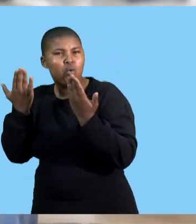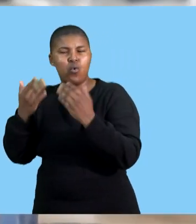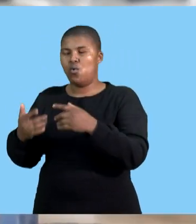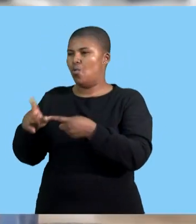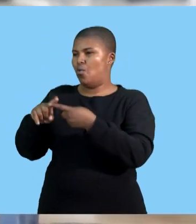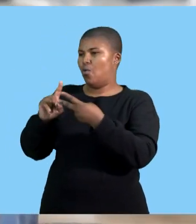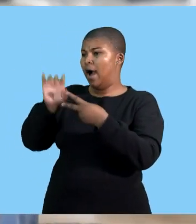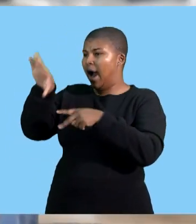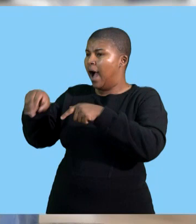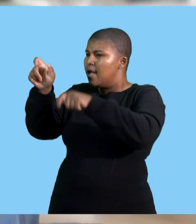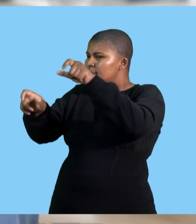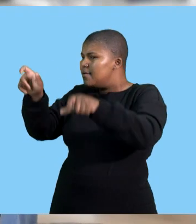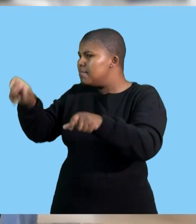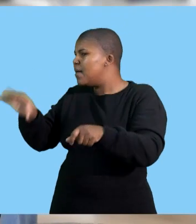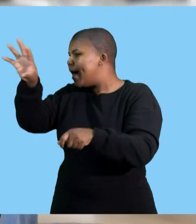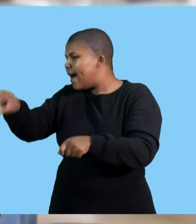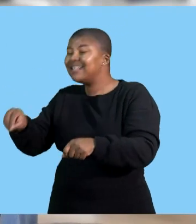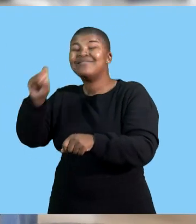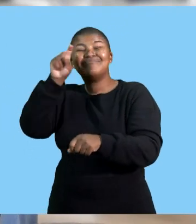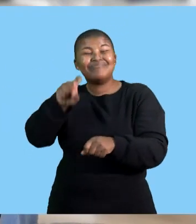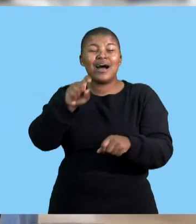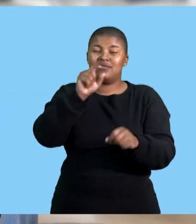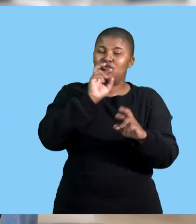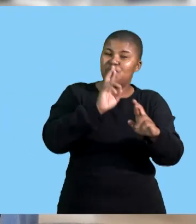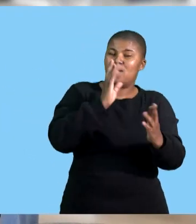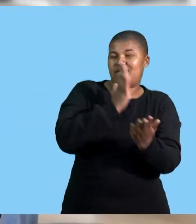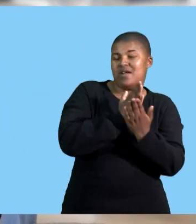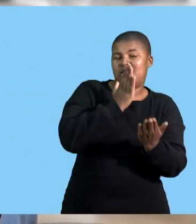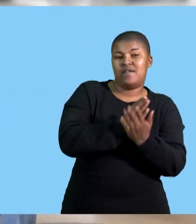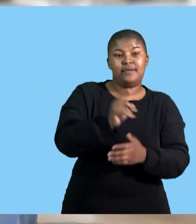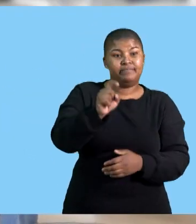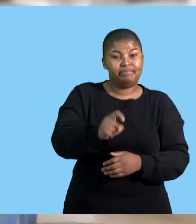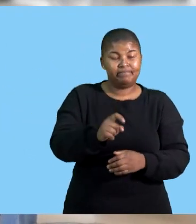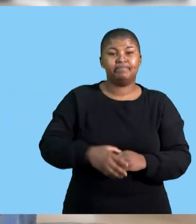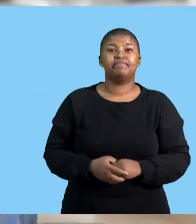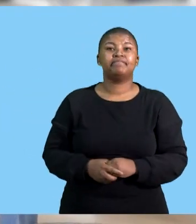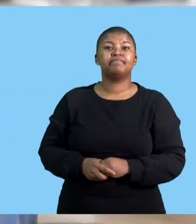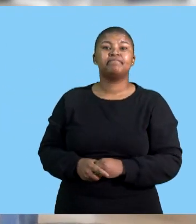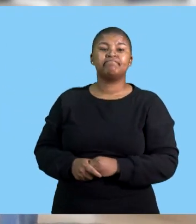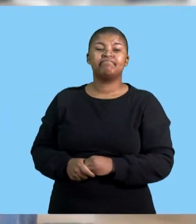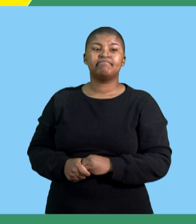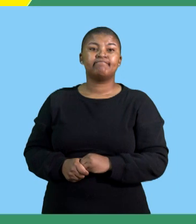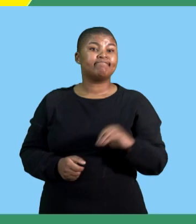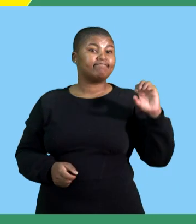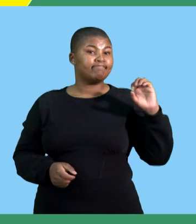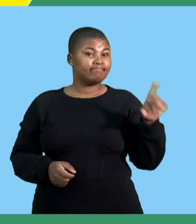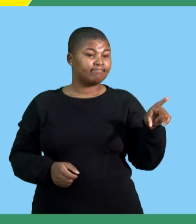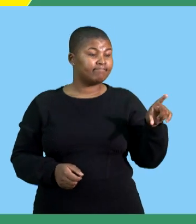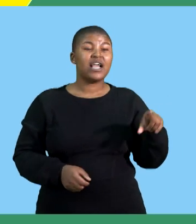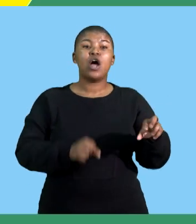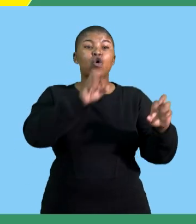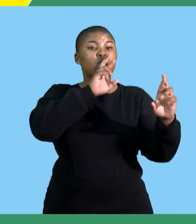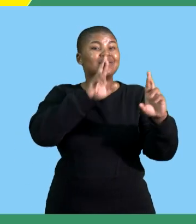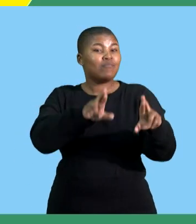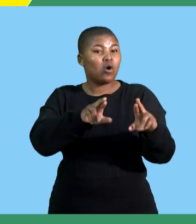information, obviously it's going to pop up. So it has to be credible. Now let's look at our last concept, which is responding to